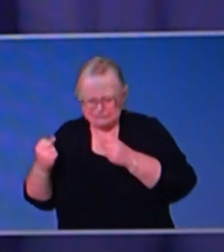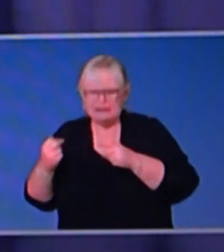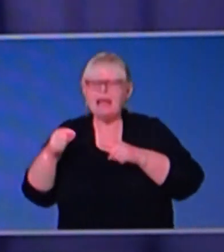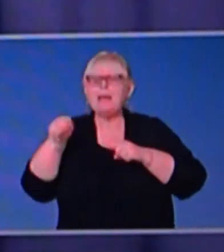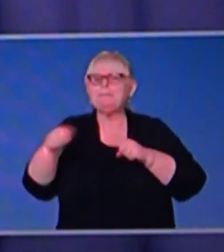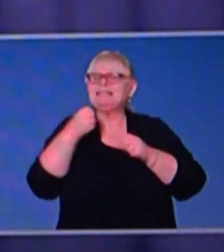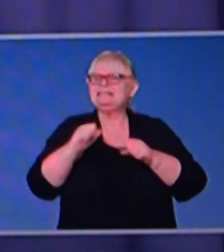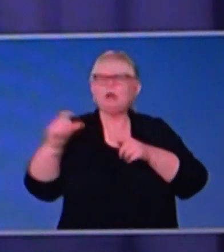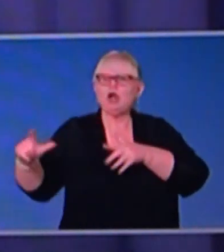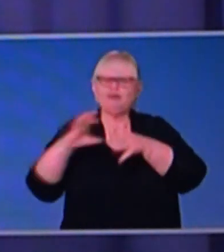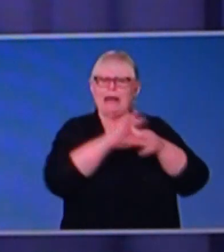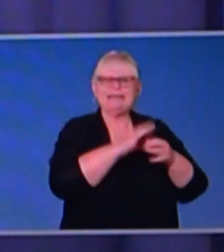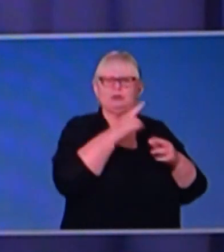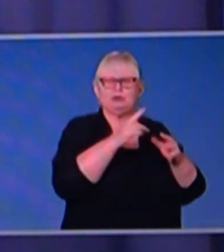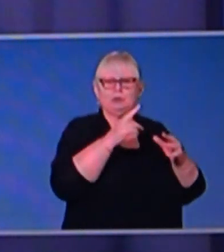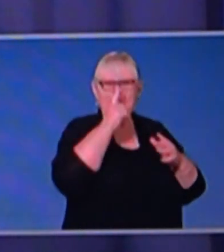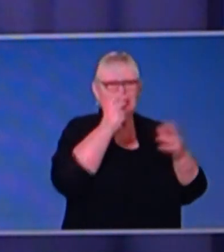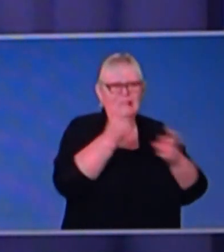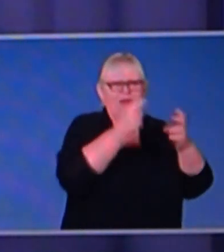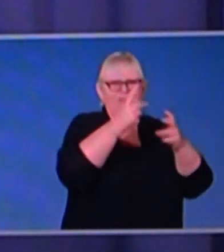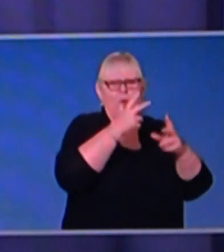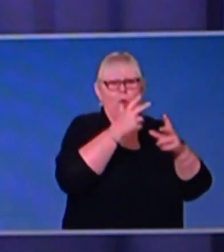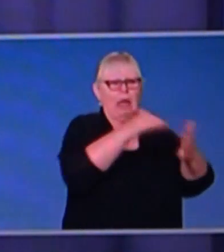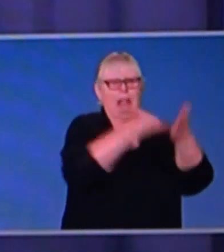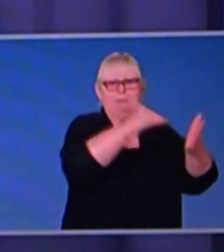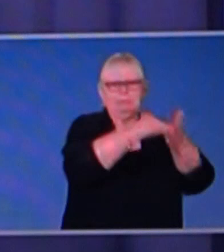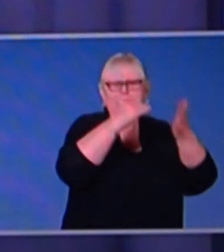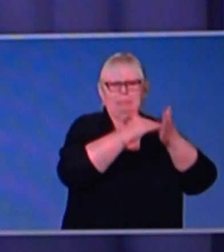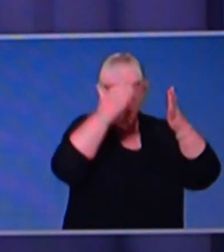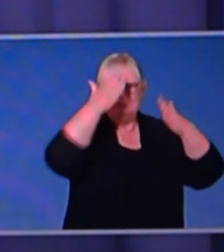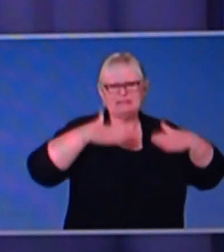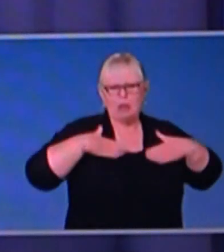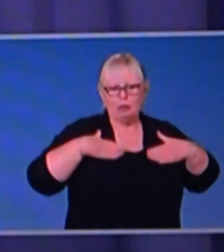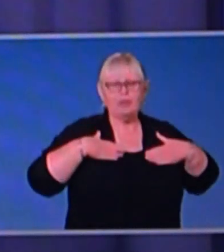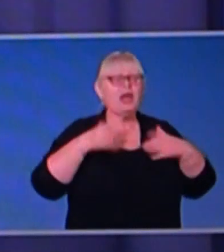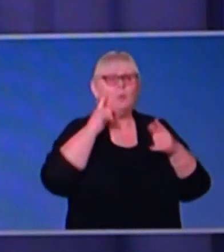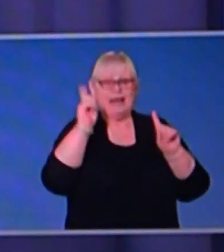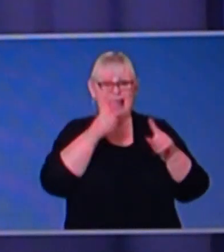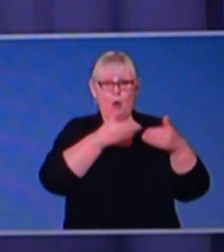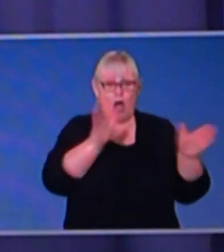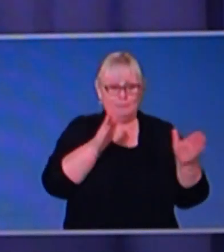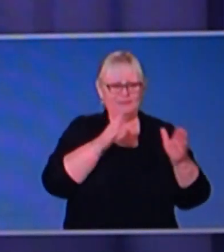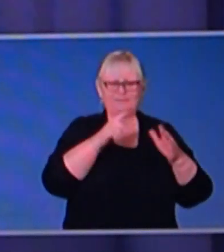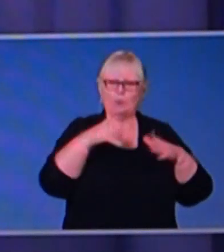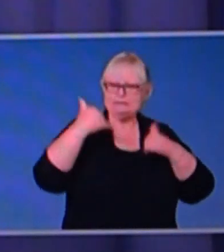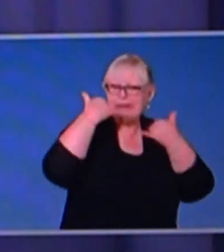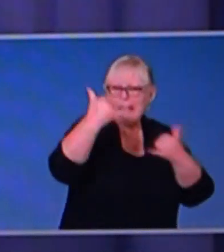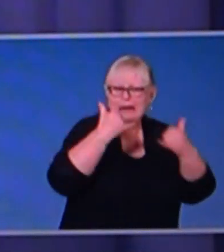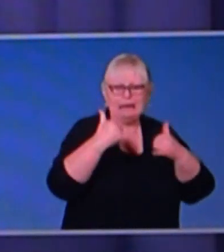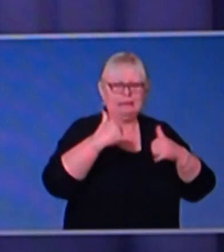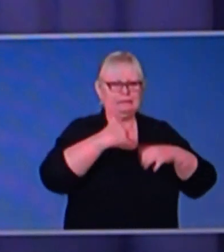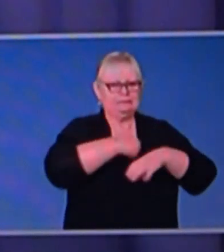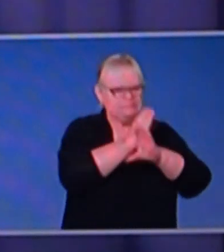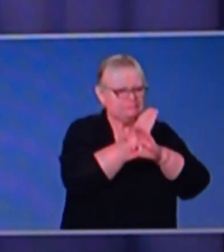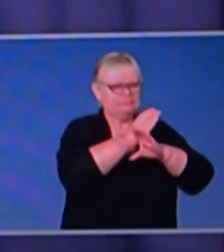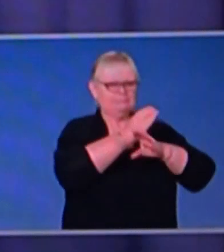health. Particularly at a time when we are opening it up to telehealth and when we're opening it up to digital and online. We can certainly